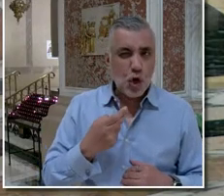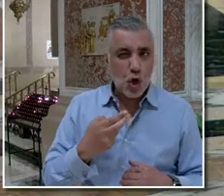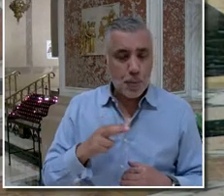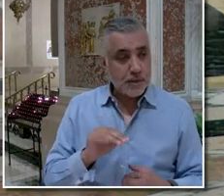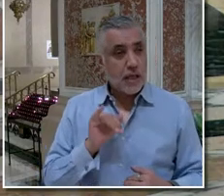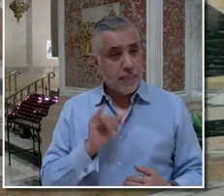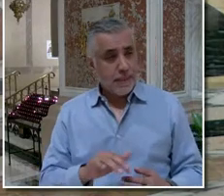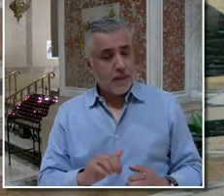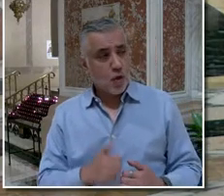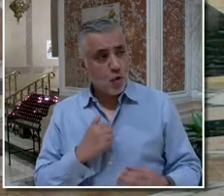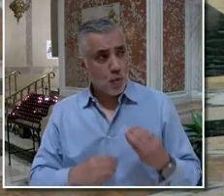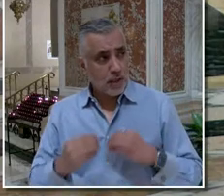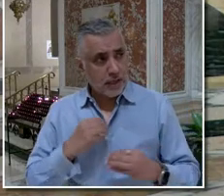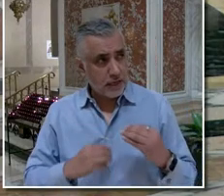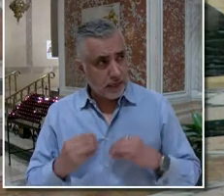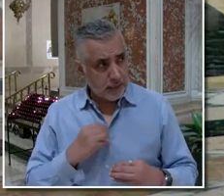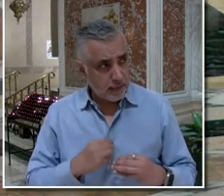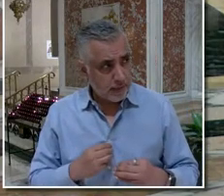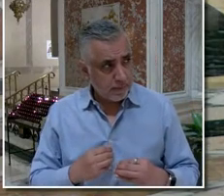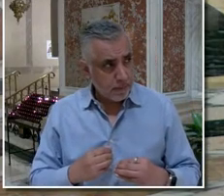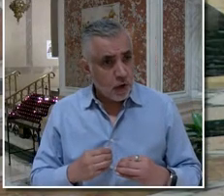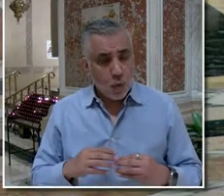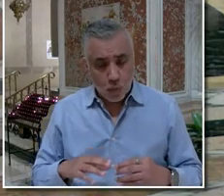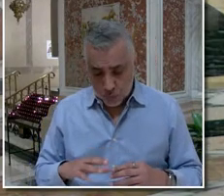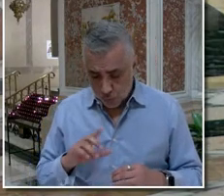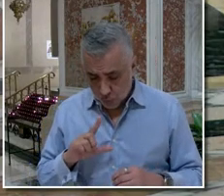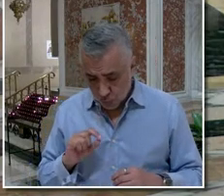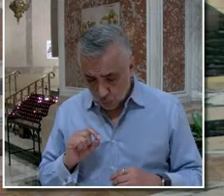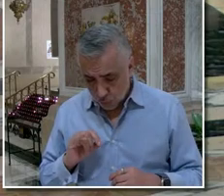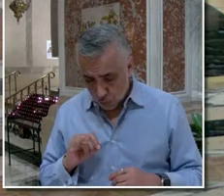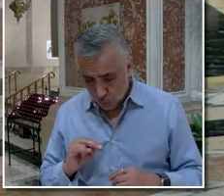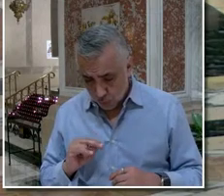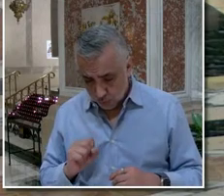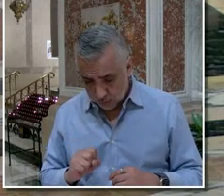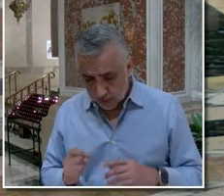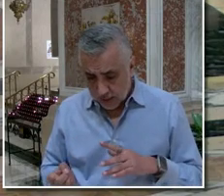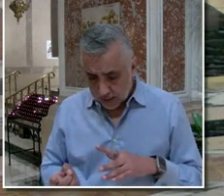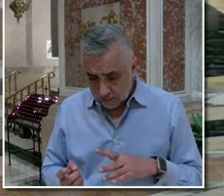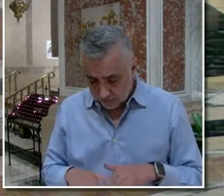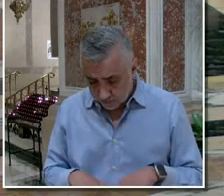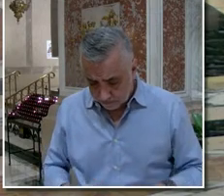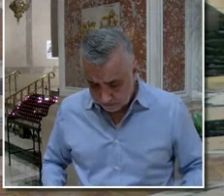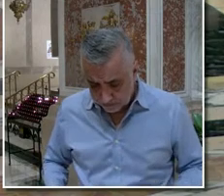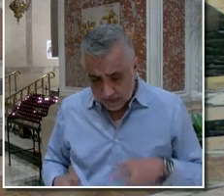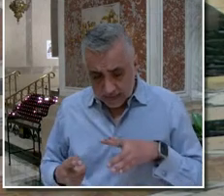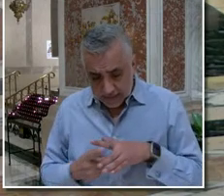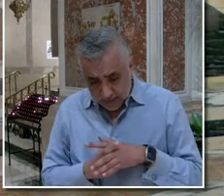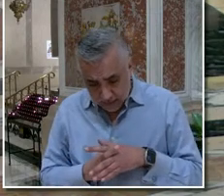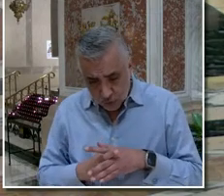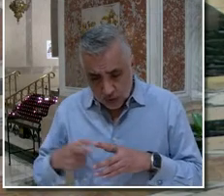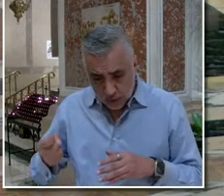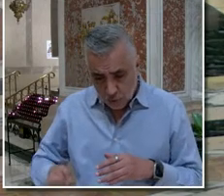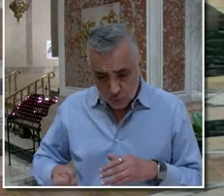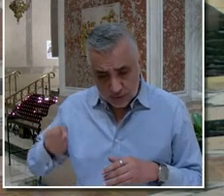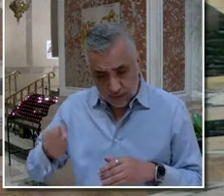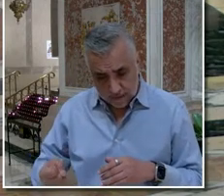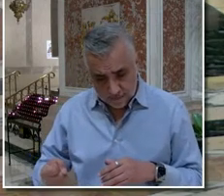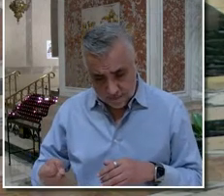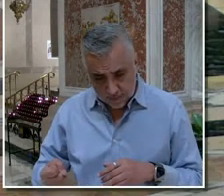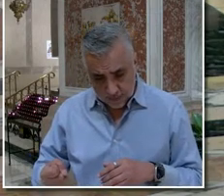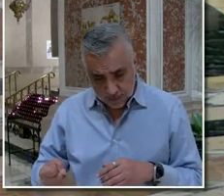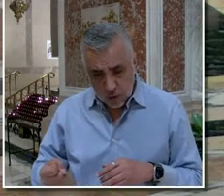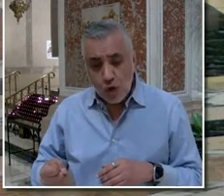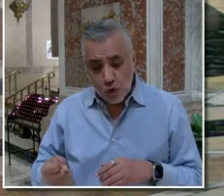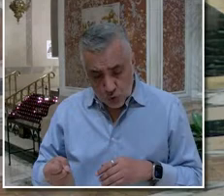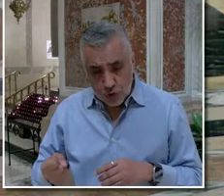eat it: with your loins girt, sandals on your feet, and your staff in hand,